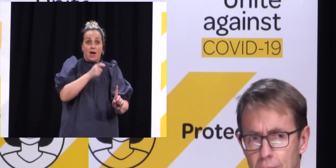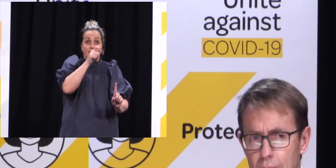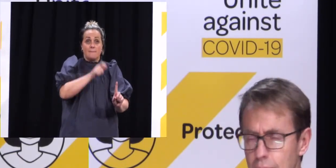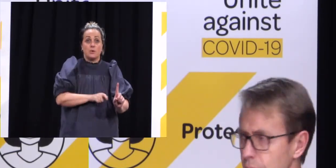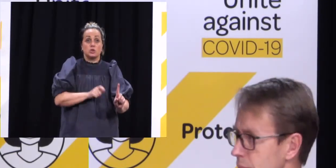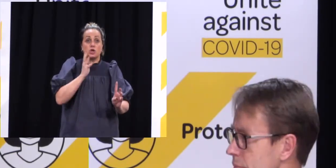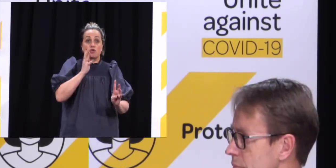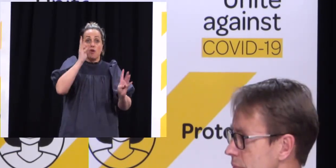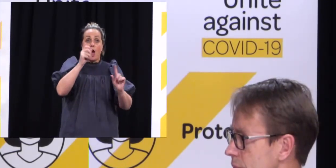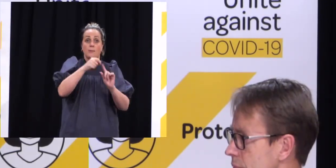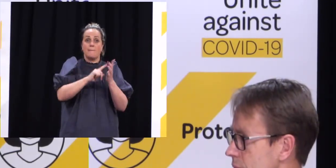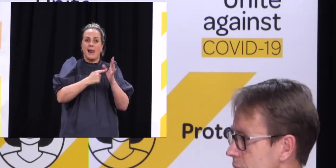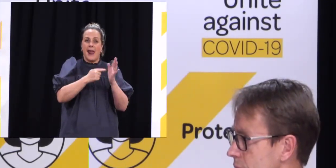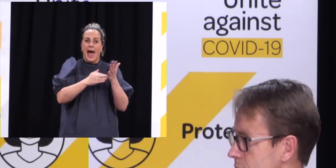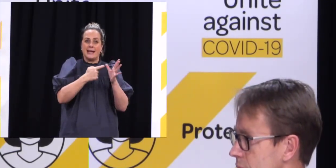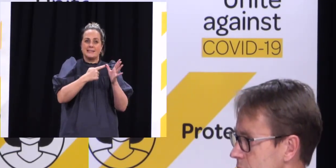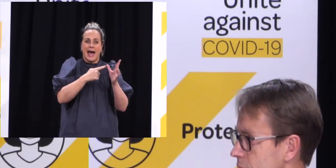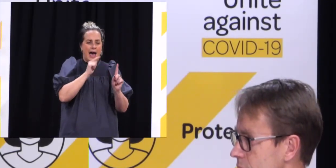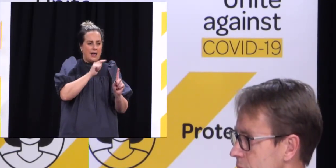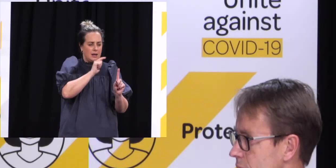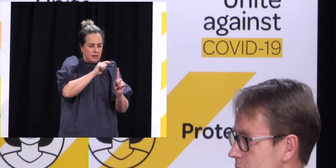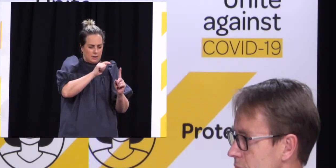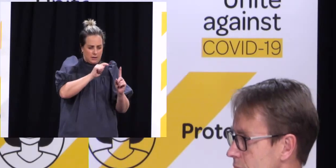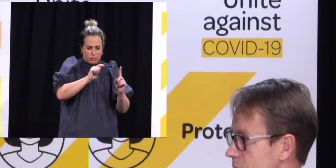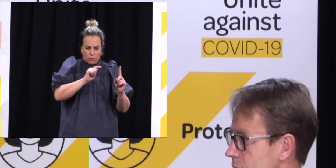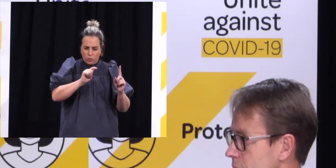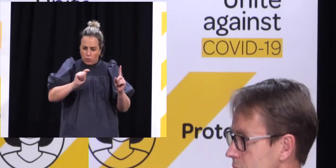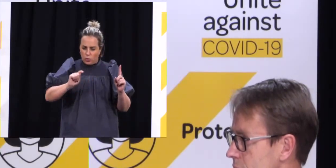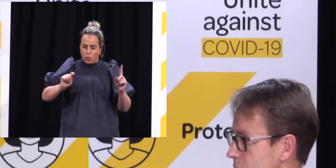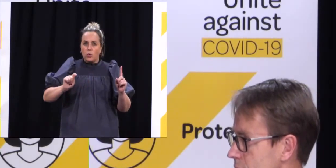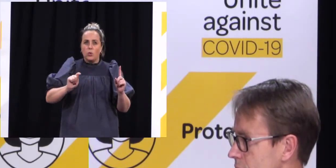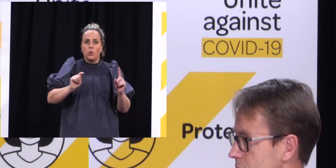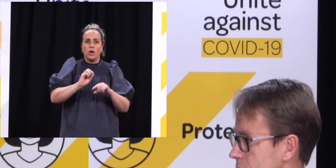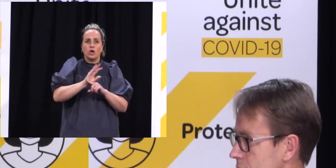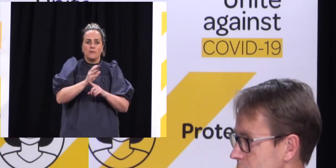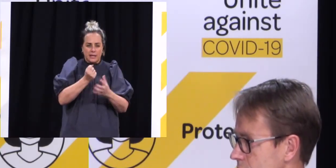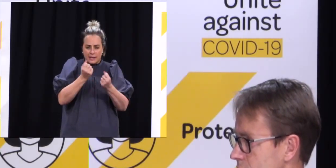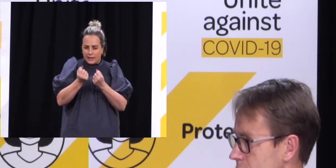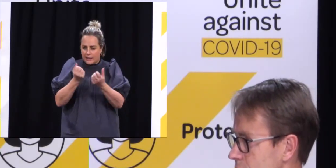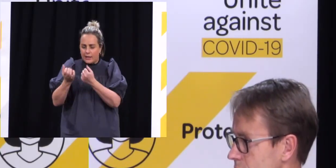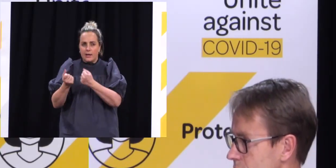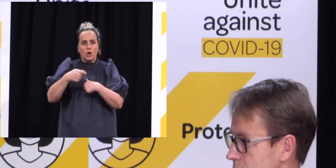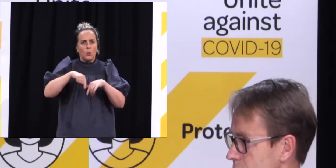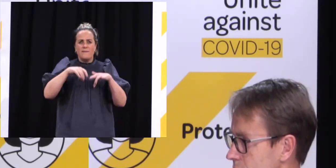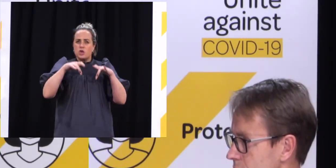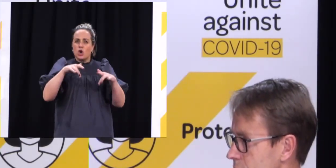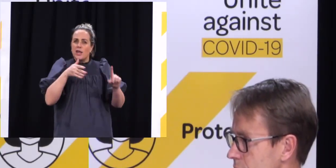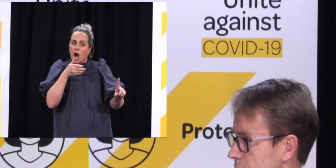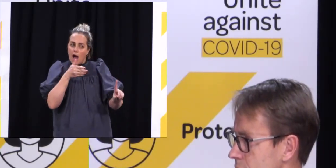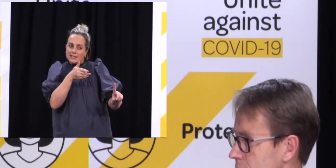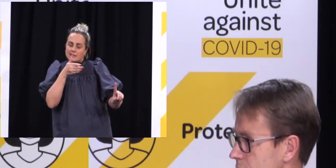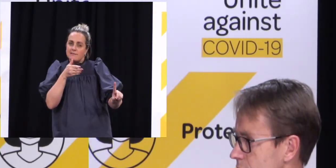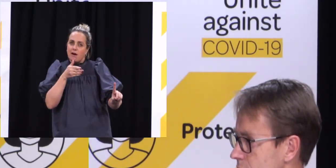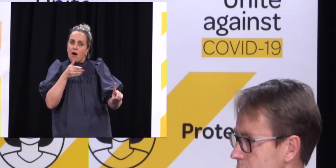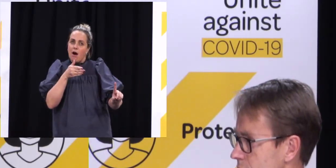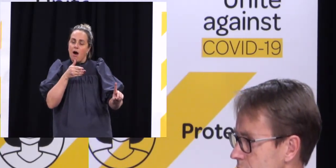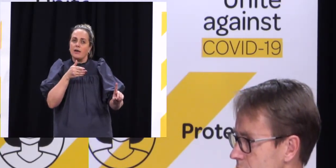Crowne Plaza, it's kind of dotted all the way through. We have not yet identified, have we, Dr. Bloomfield, whether or not